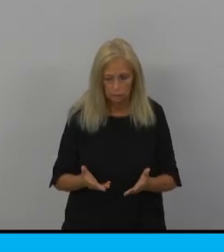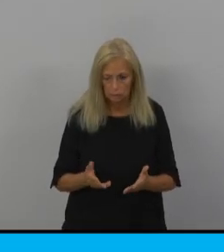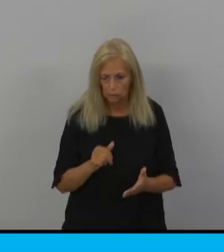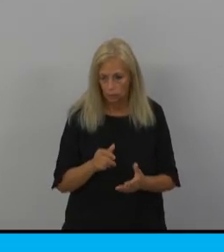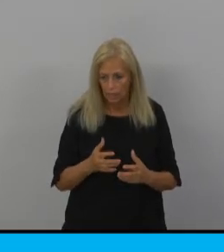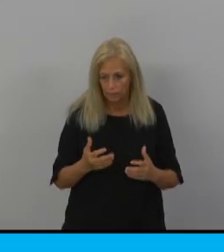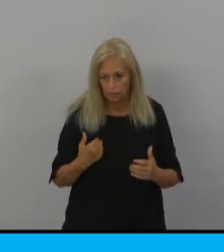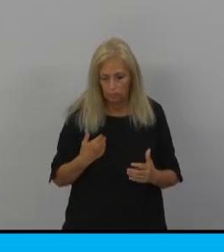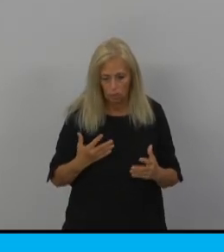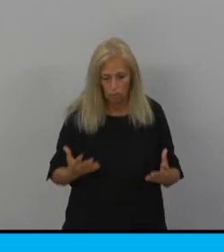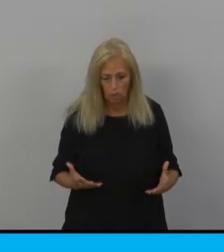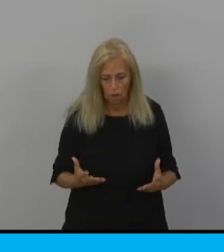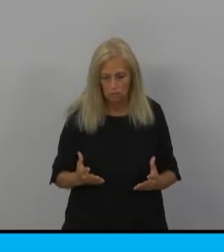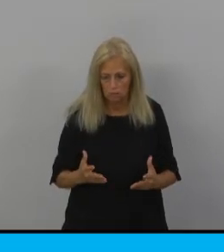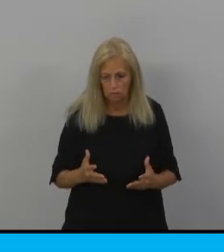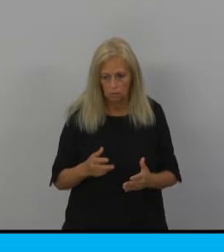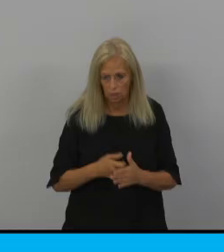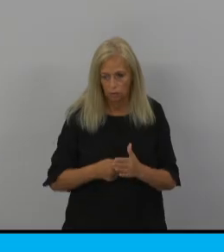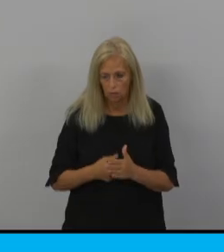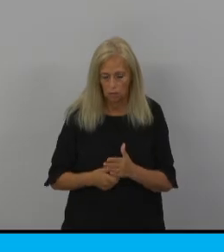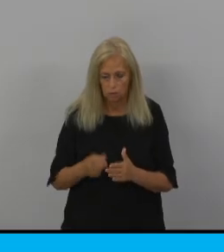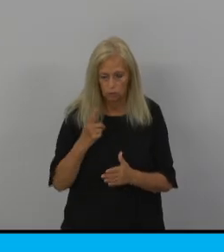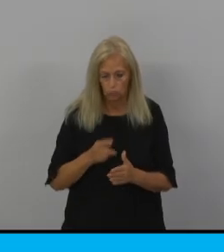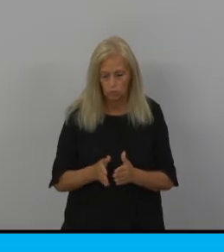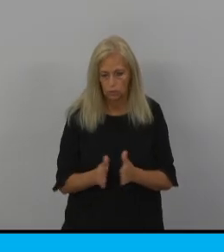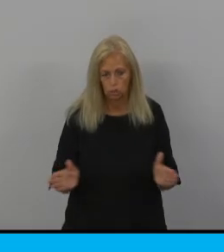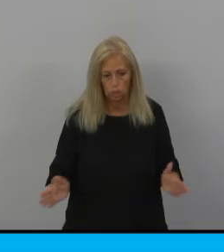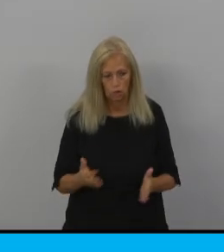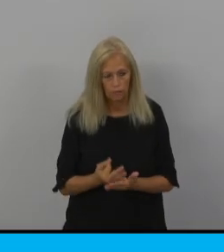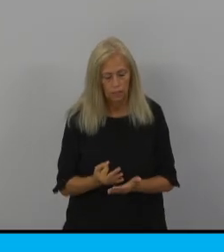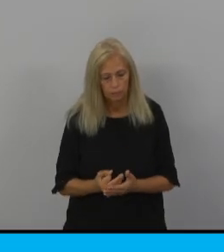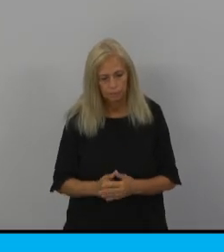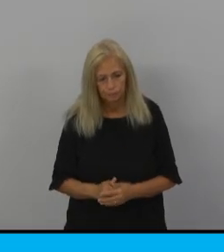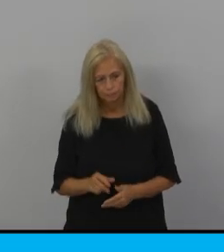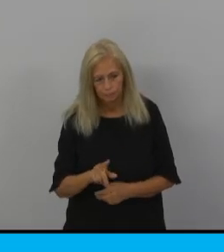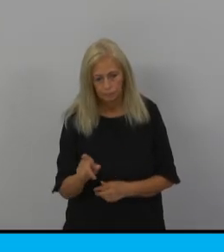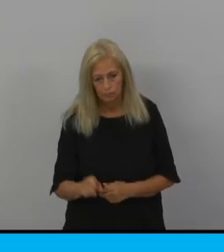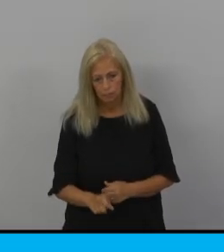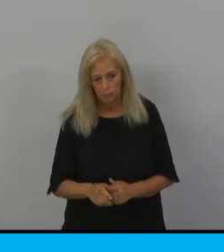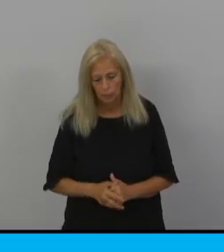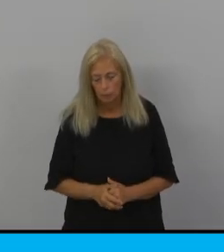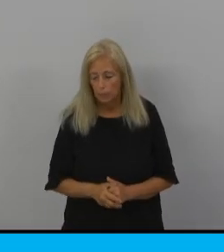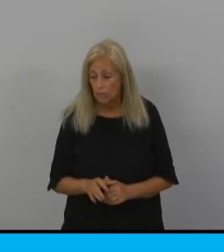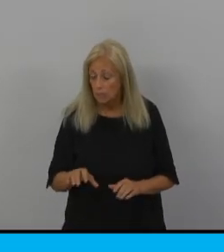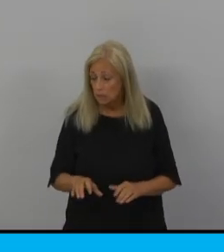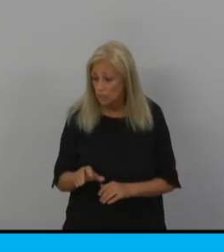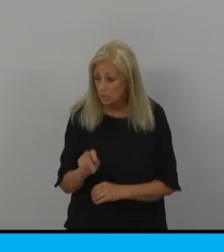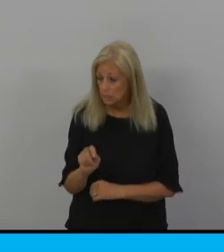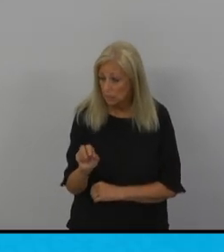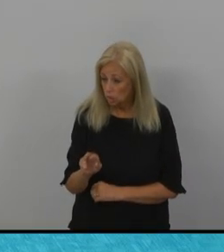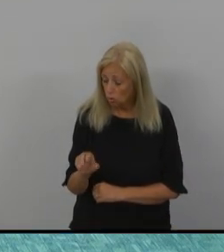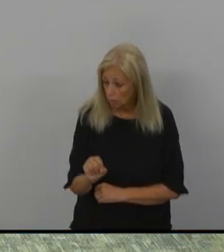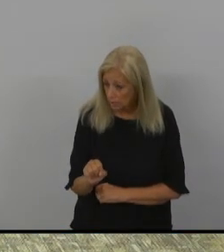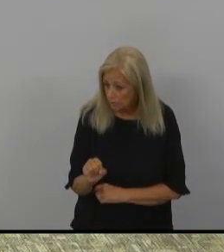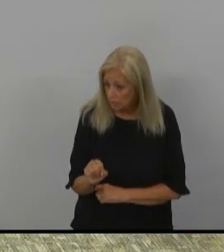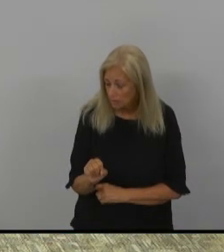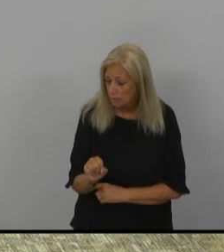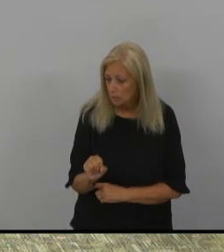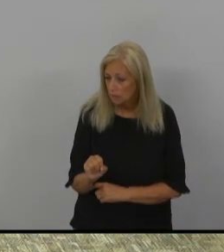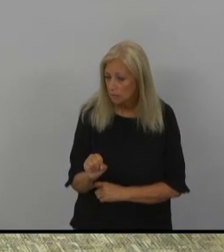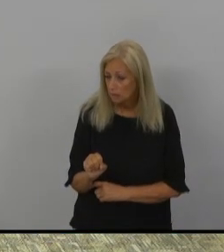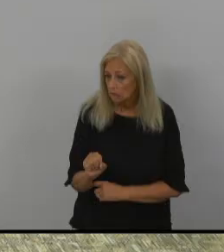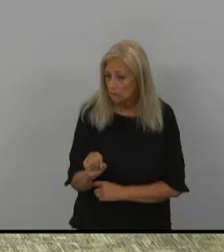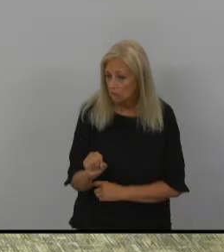of cost in those areas for the general fund. Ms. Davis, does TRS, I know that, with